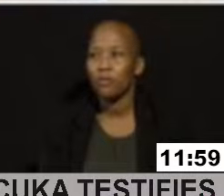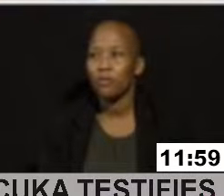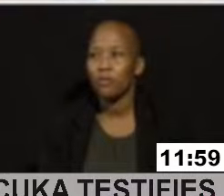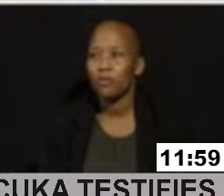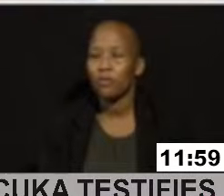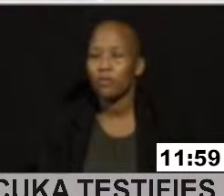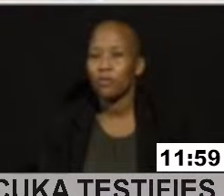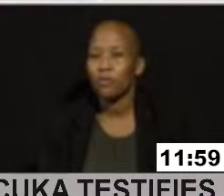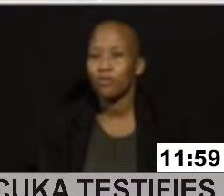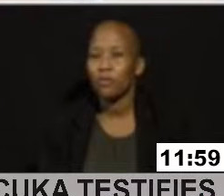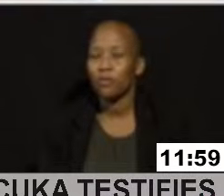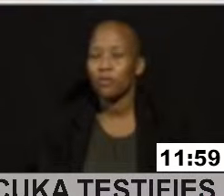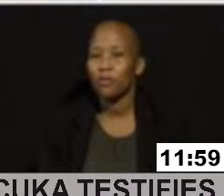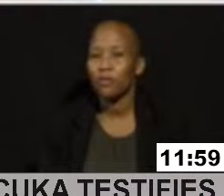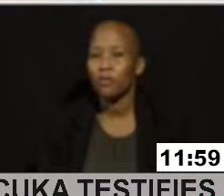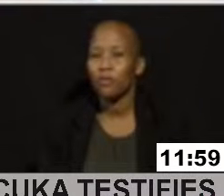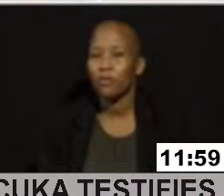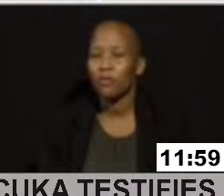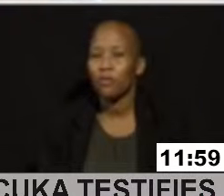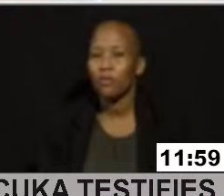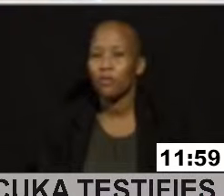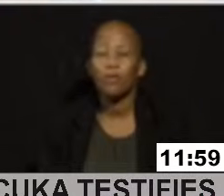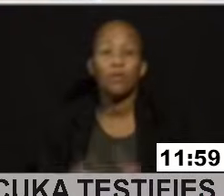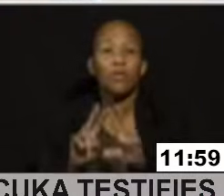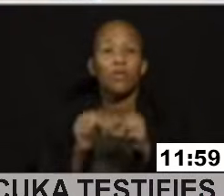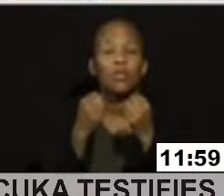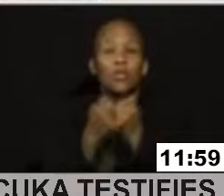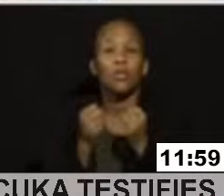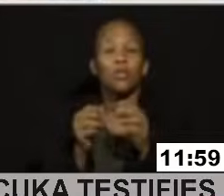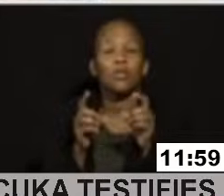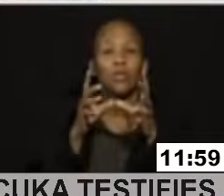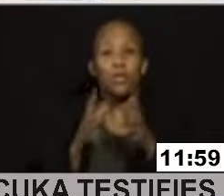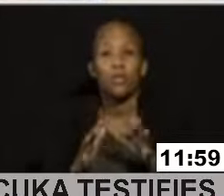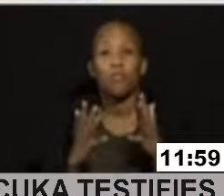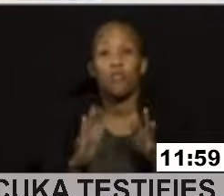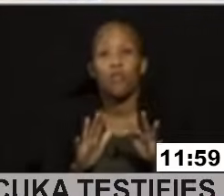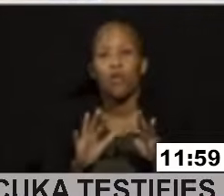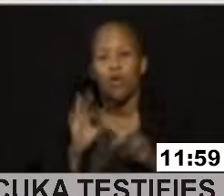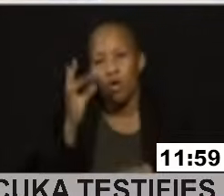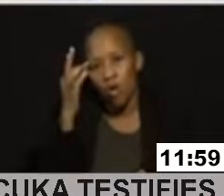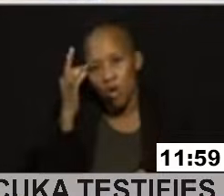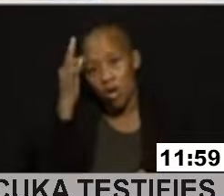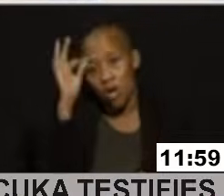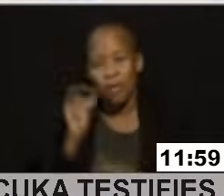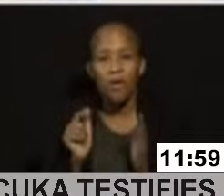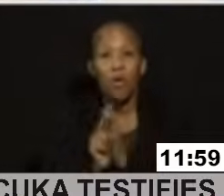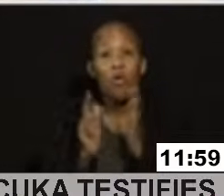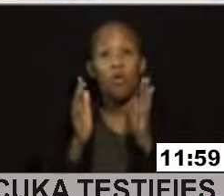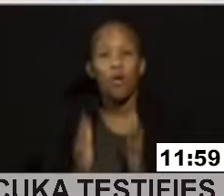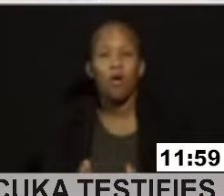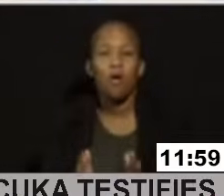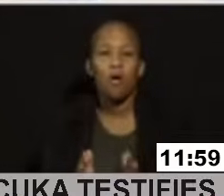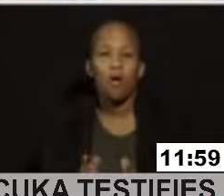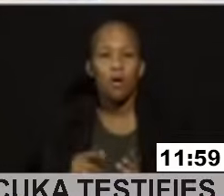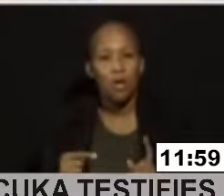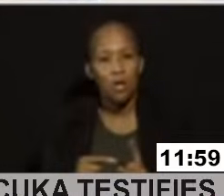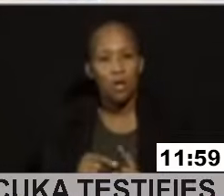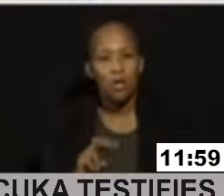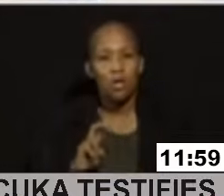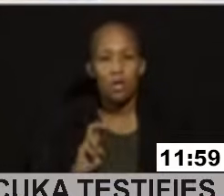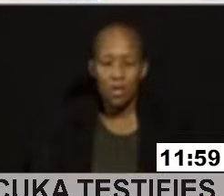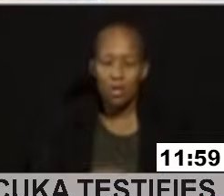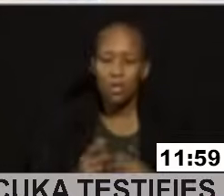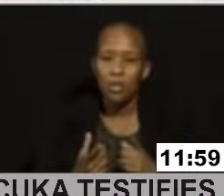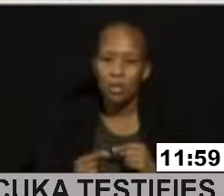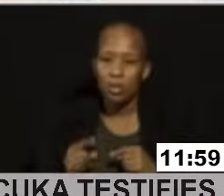It reads as follows: the National Director of Public Prosecutions must determine, with the concurrence